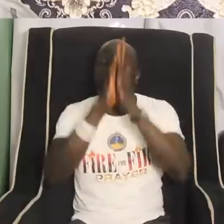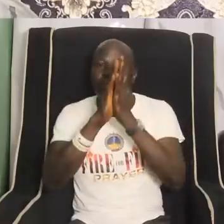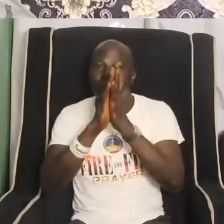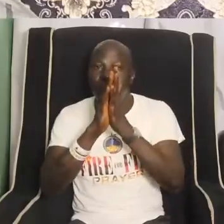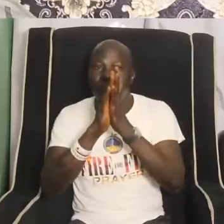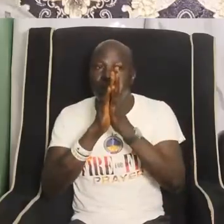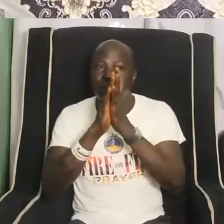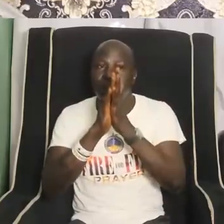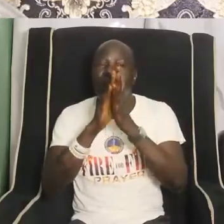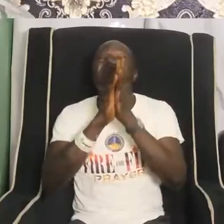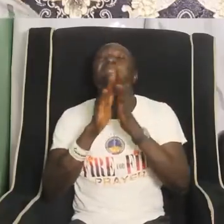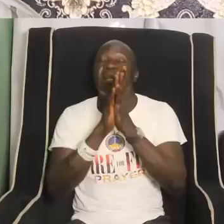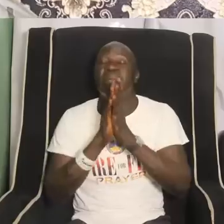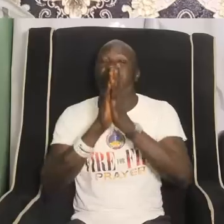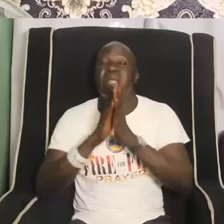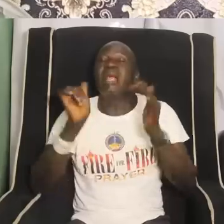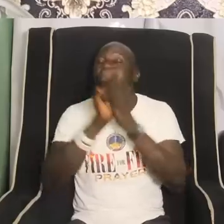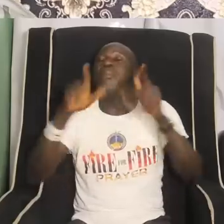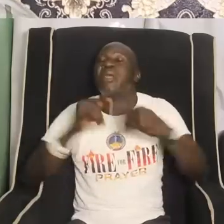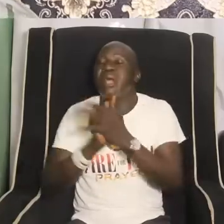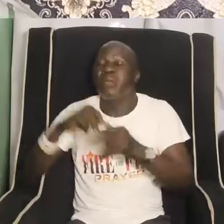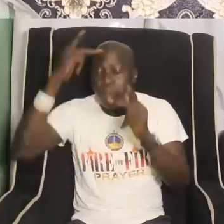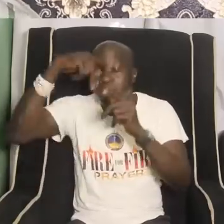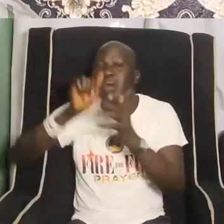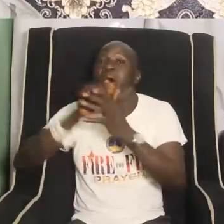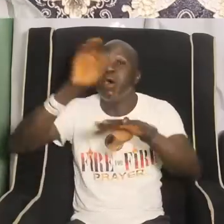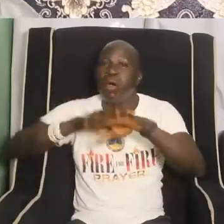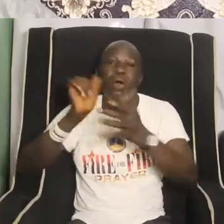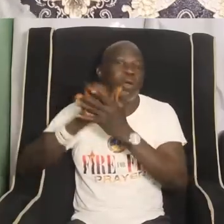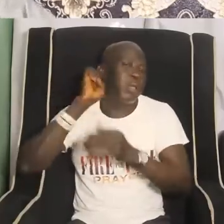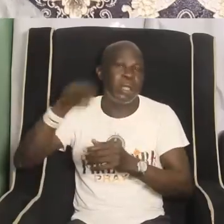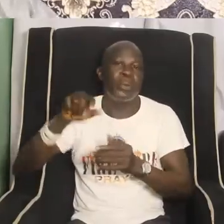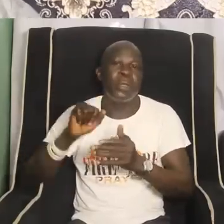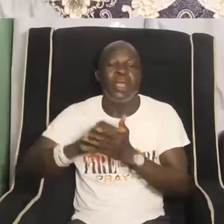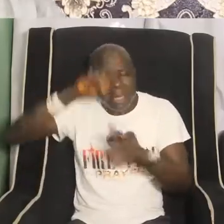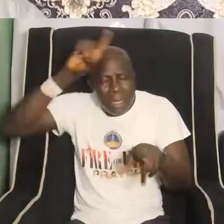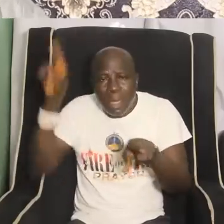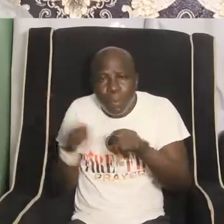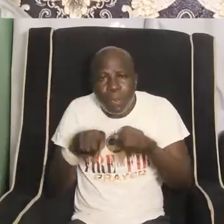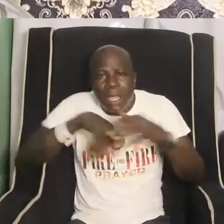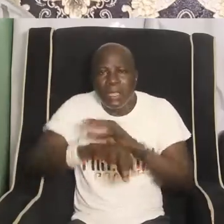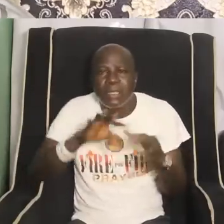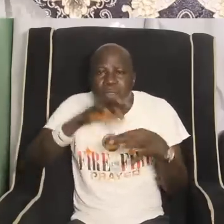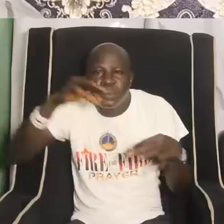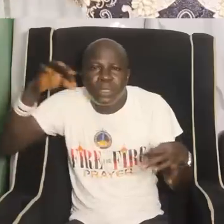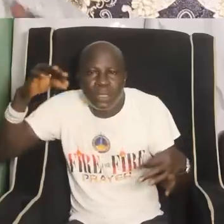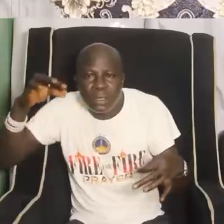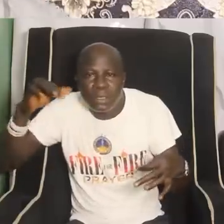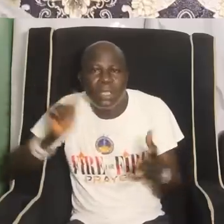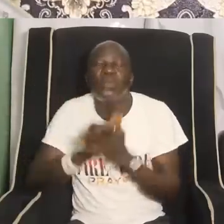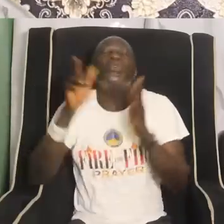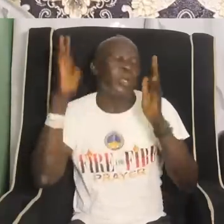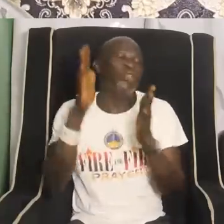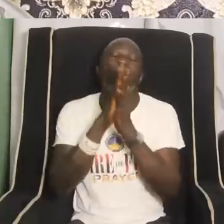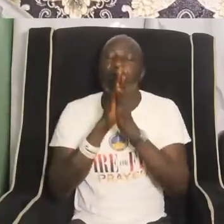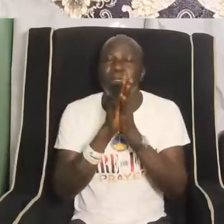ní òun ni wọ́n ń pòwe sí. That the prayer that was directed that is the one they are referring to. Brother yẹn náà wà nínú ẹ̀mí. And the brother was in the spirit. Ọkàn